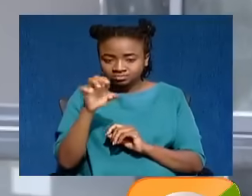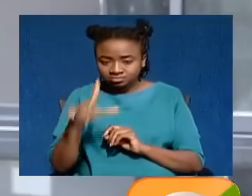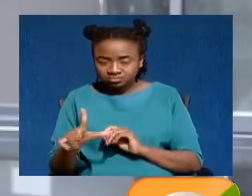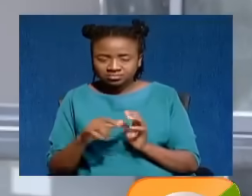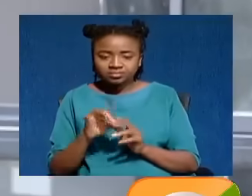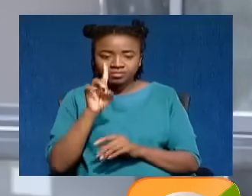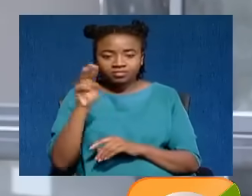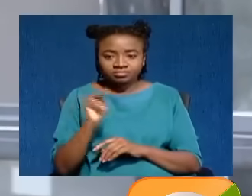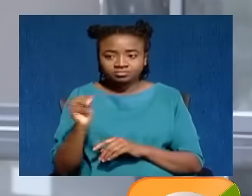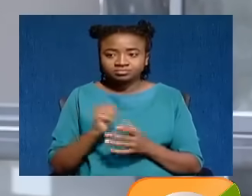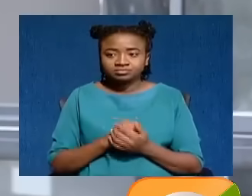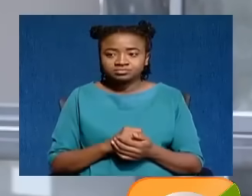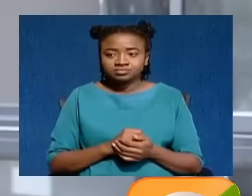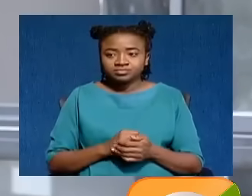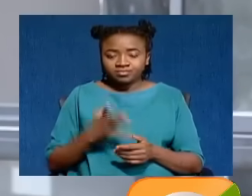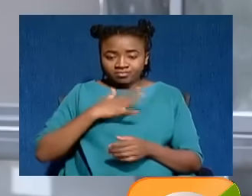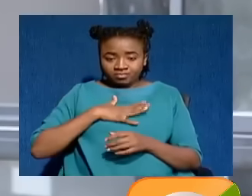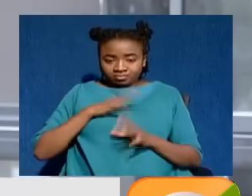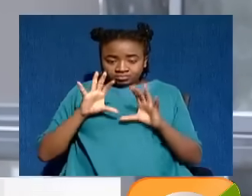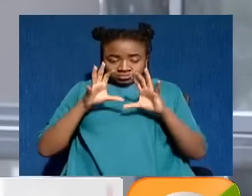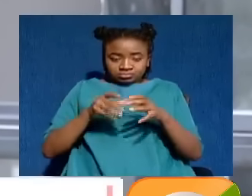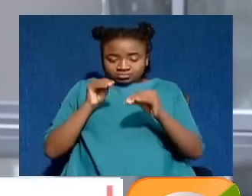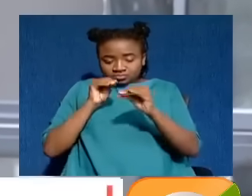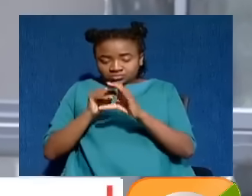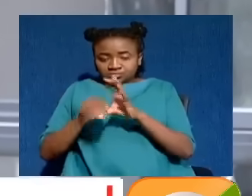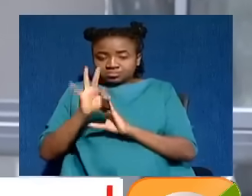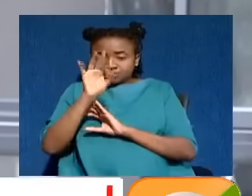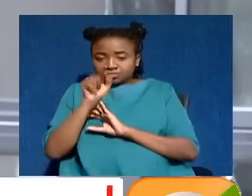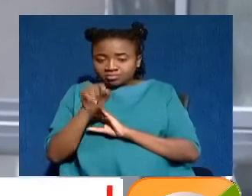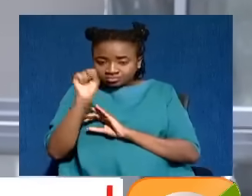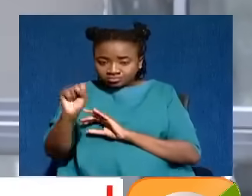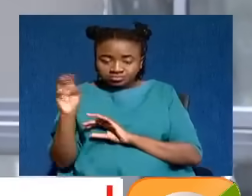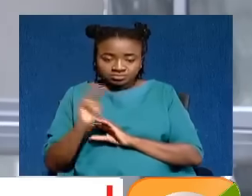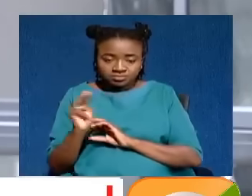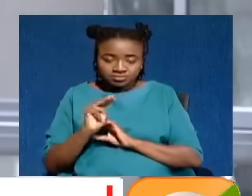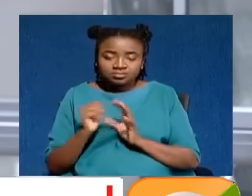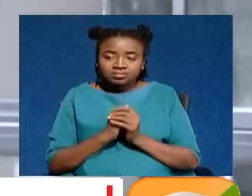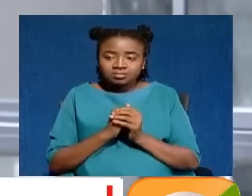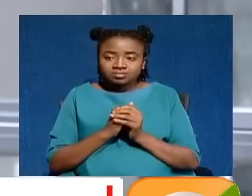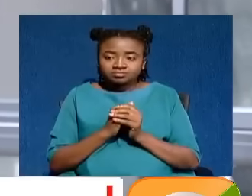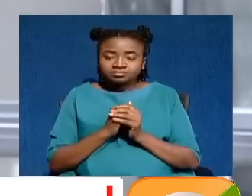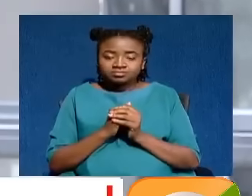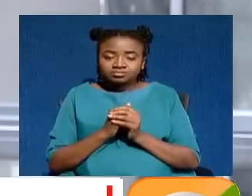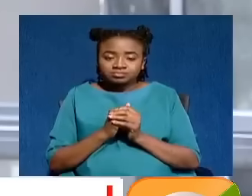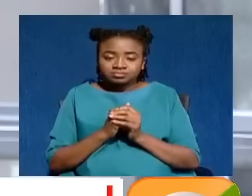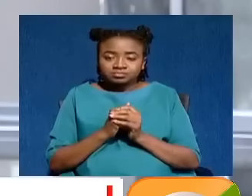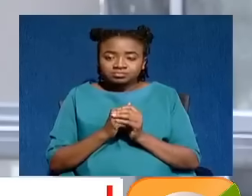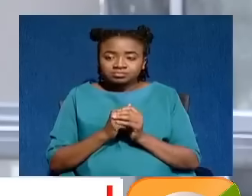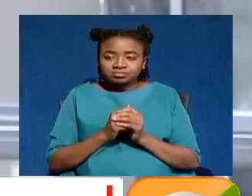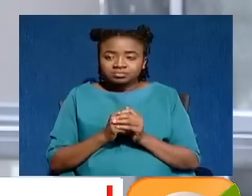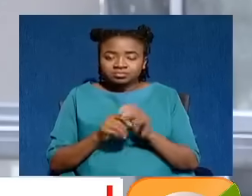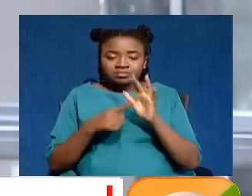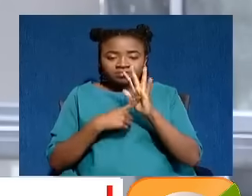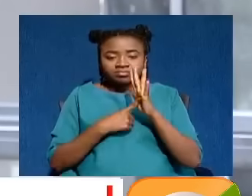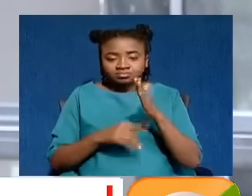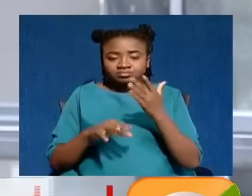has invested 3.5 billion Kenya shillings into the economy in charging infrastructure, in buses